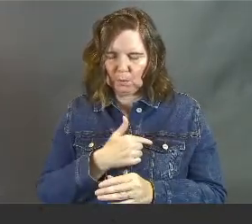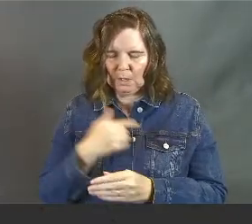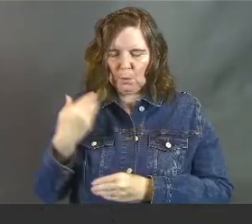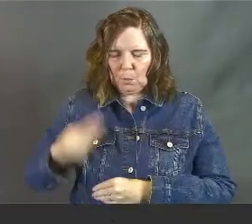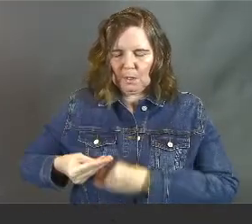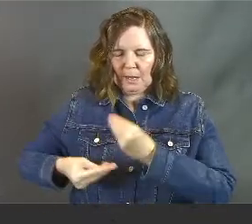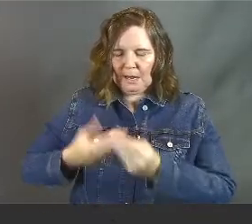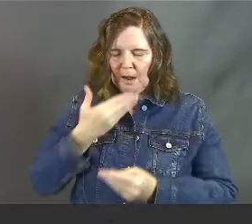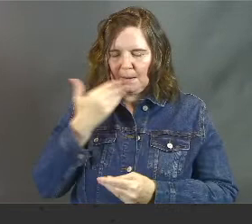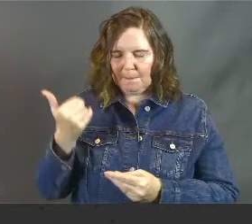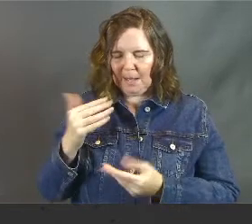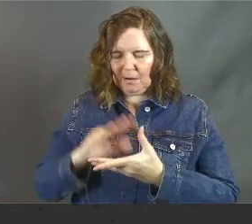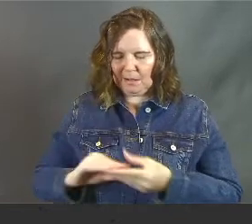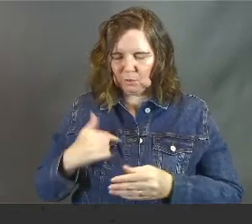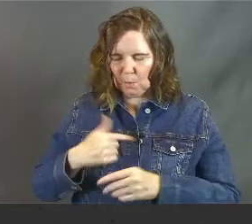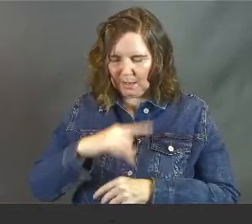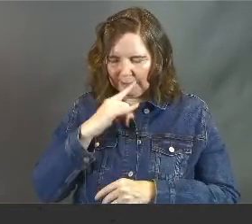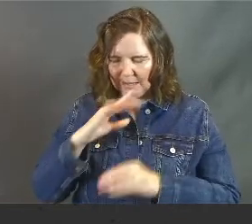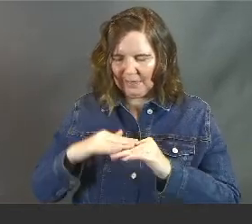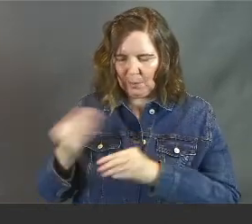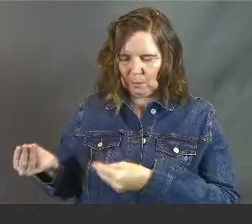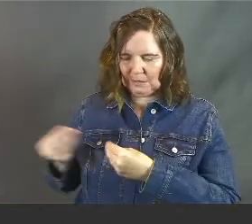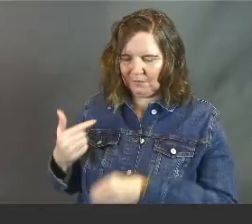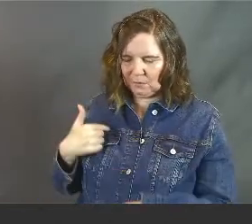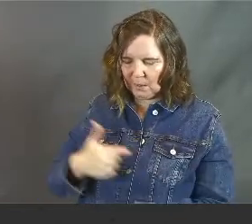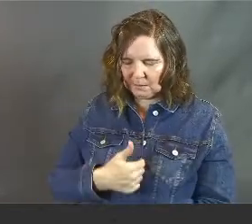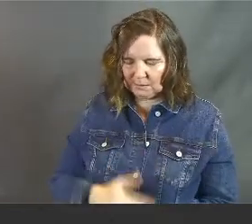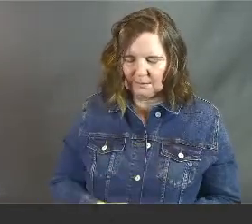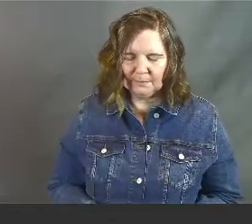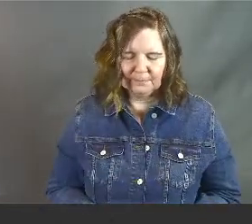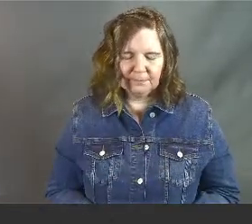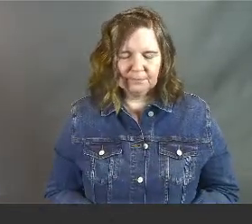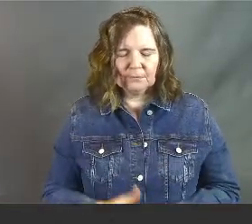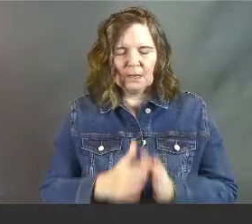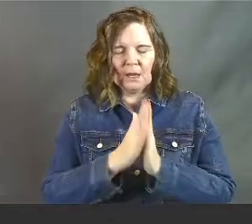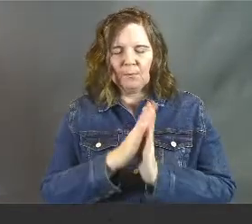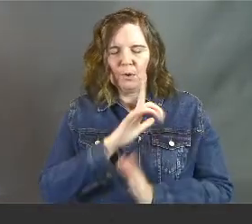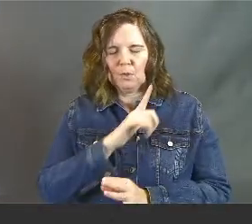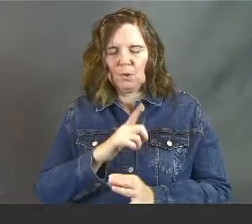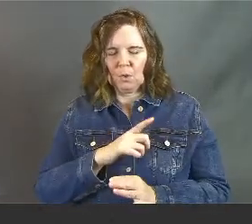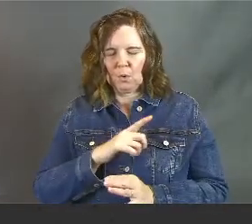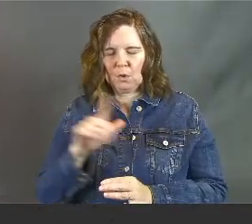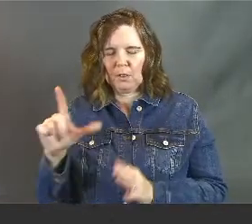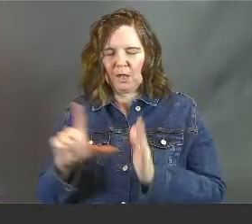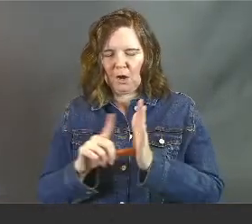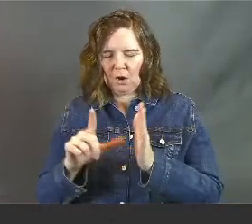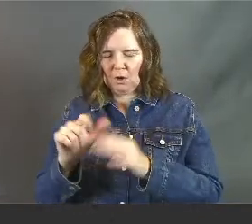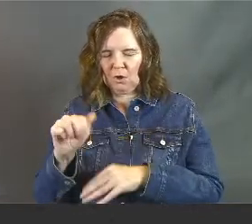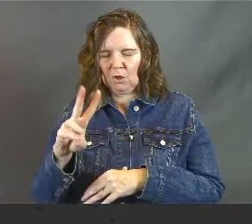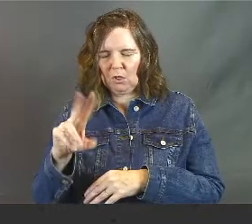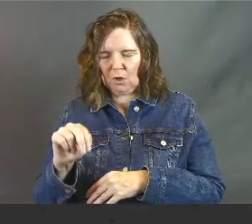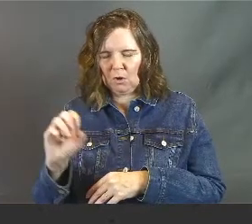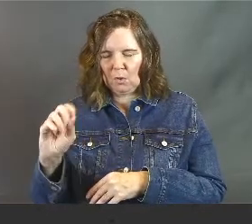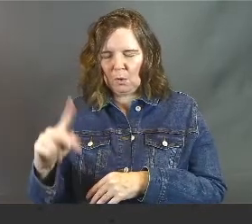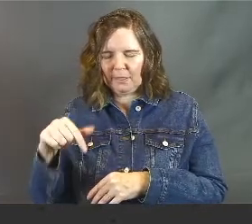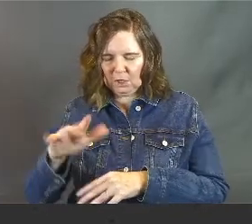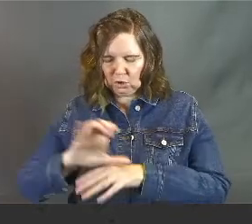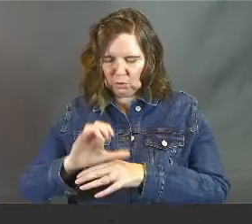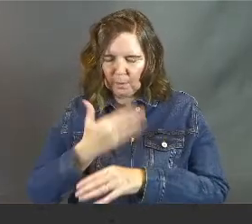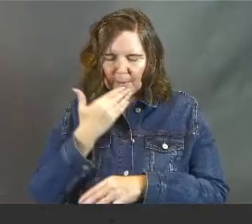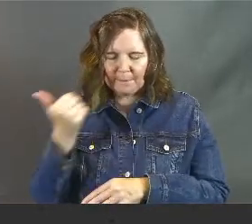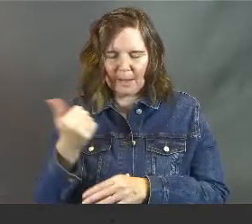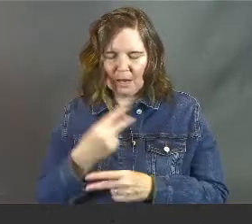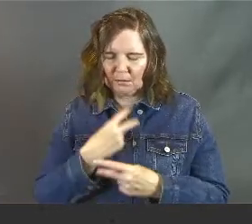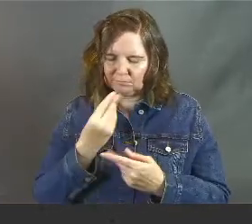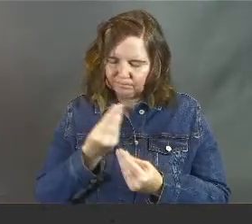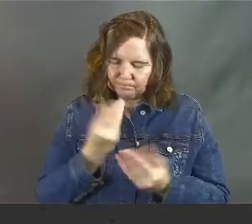down a better legacy to our kids than was handed down to us. I pray, Lord, that in Lawton, Oklahoma, this church would be a better